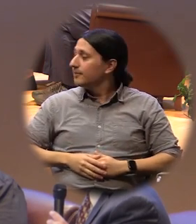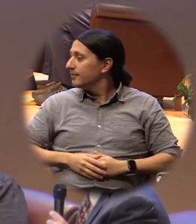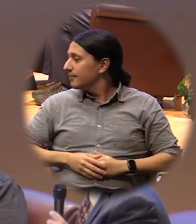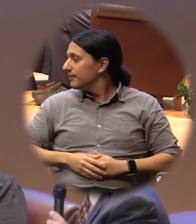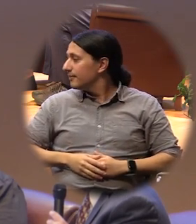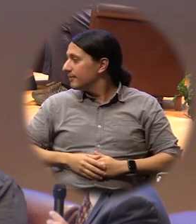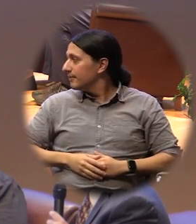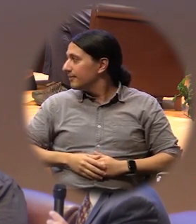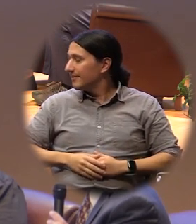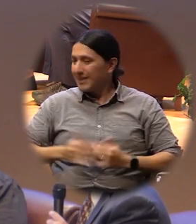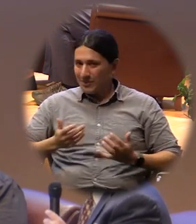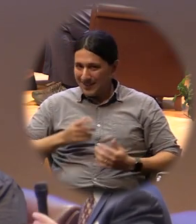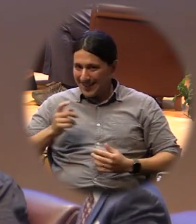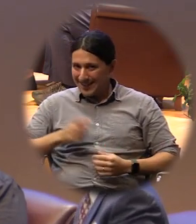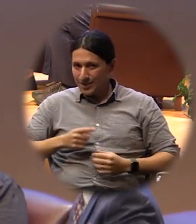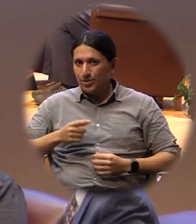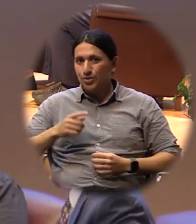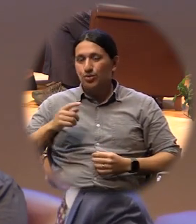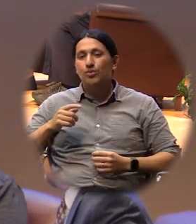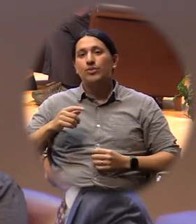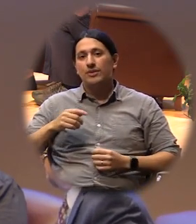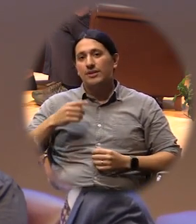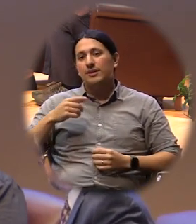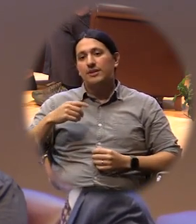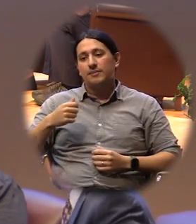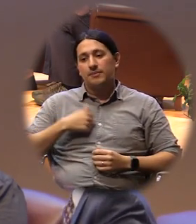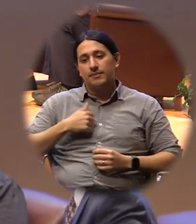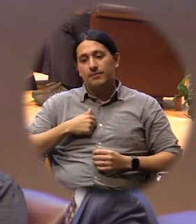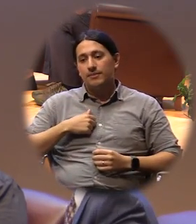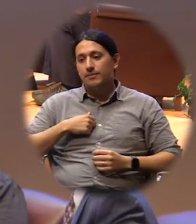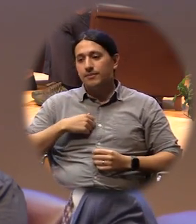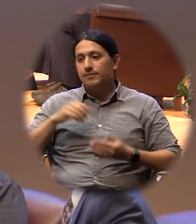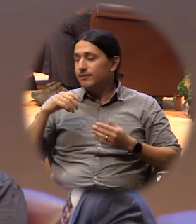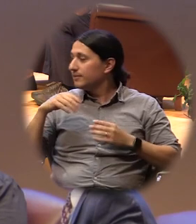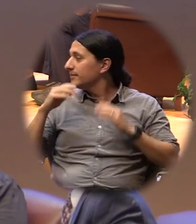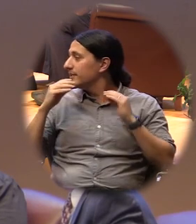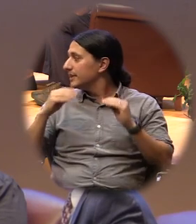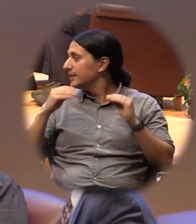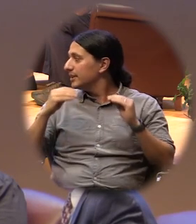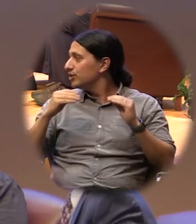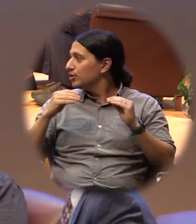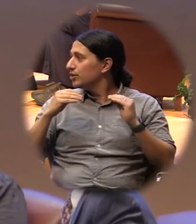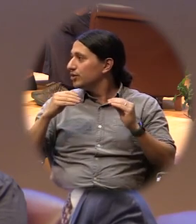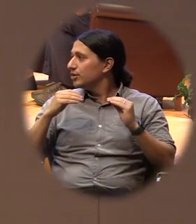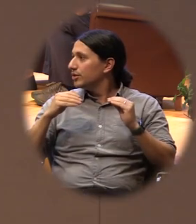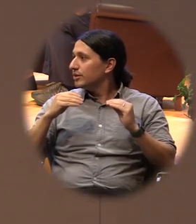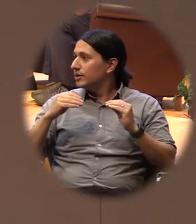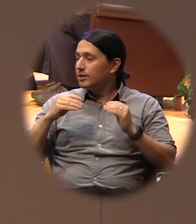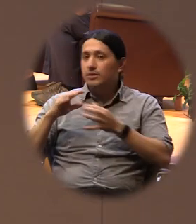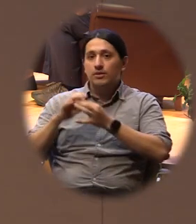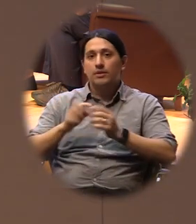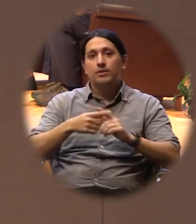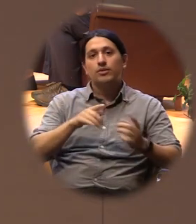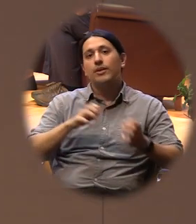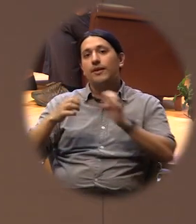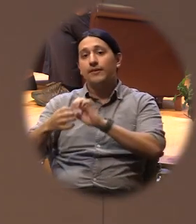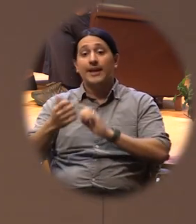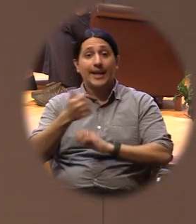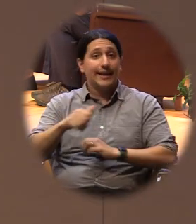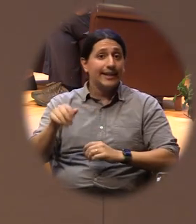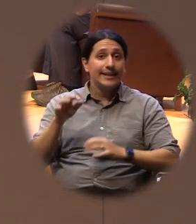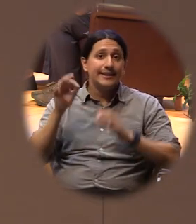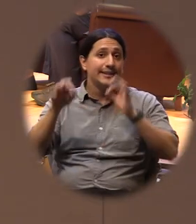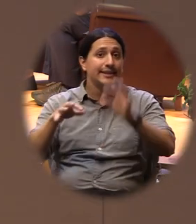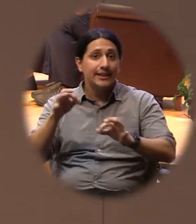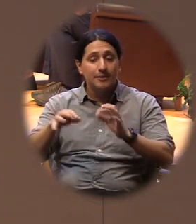August, can I ask you a question? As someone who teaches kind of intro human evolution, any tips for what would make a classroom feel